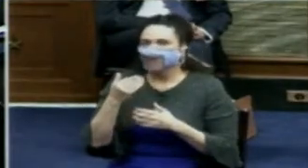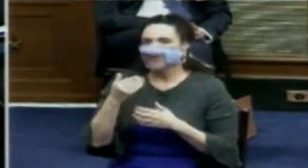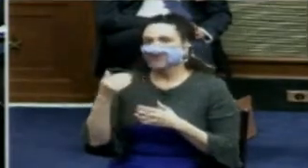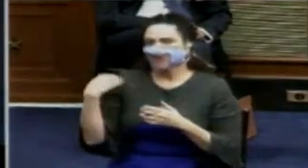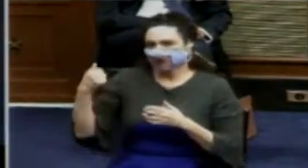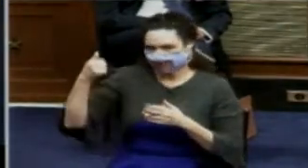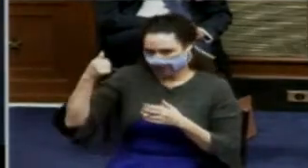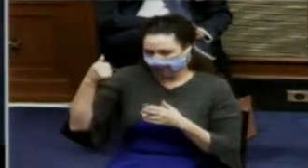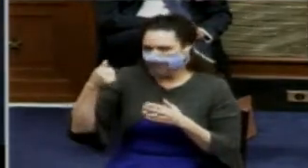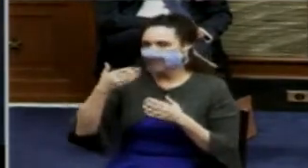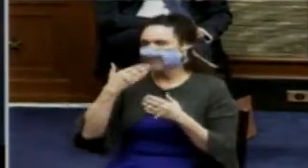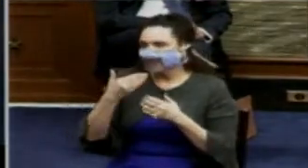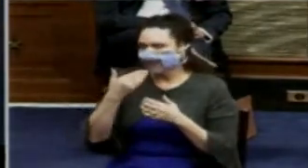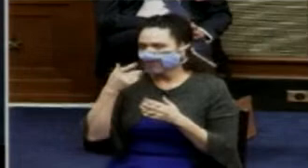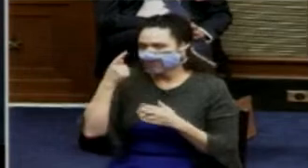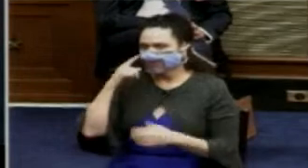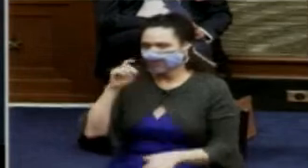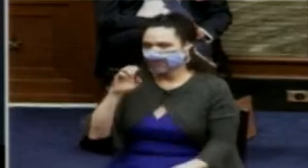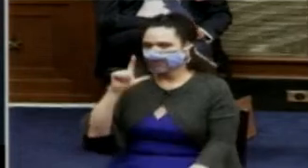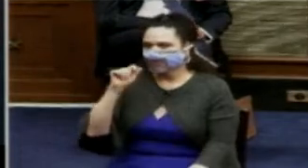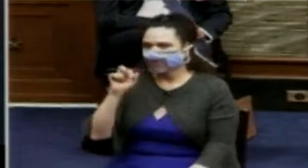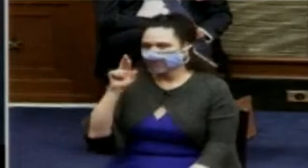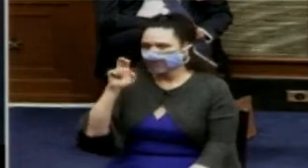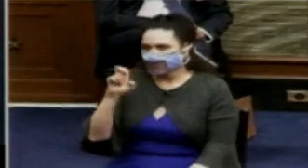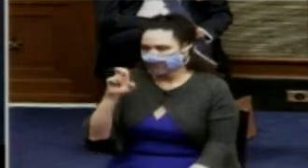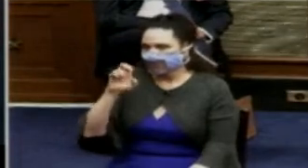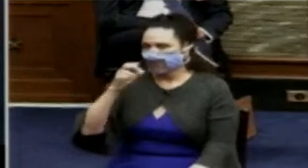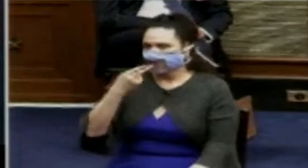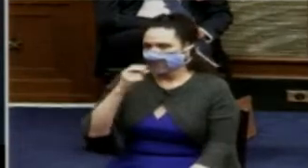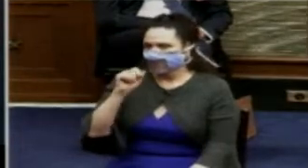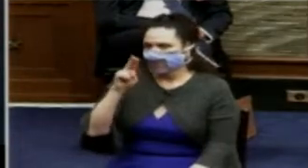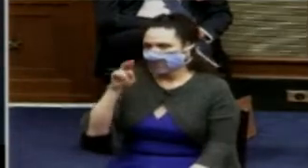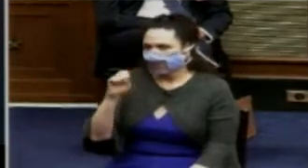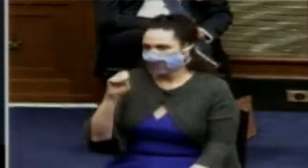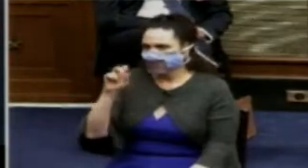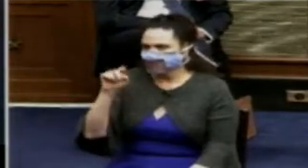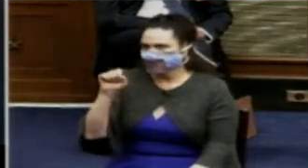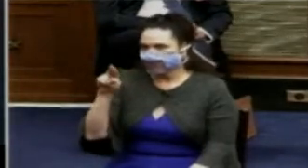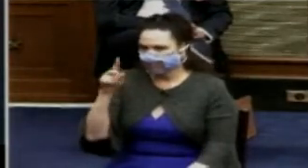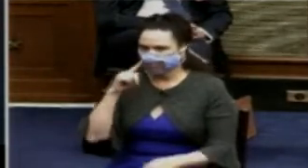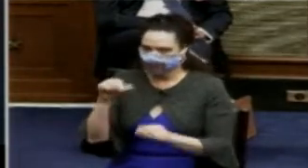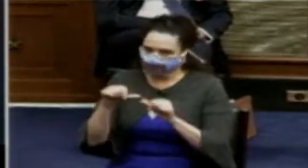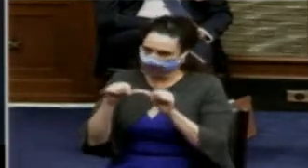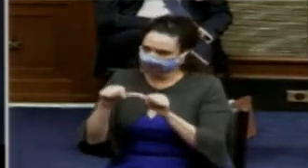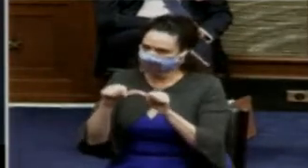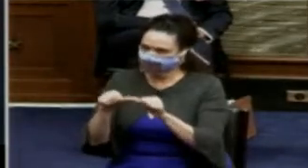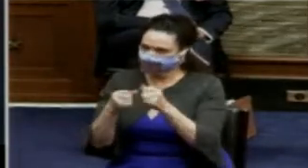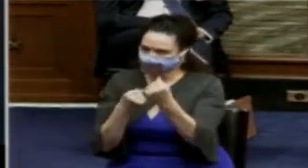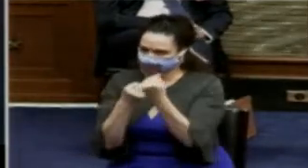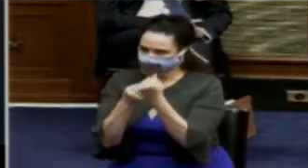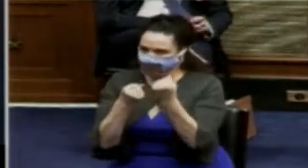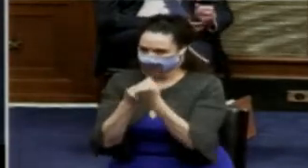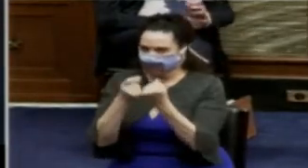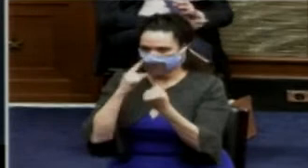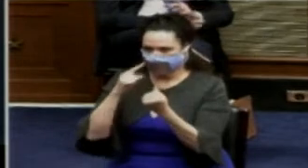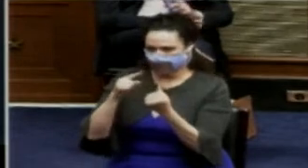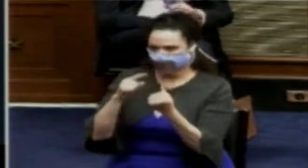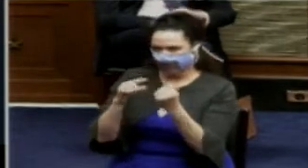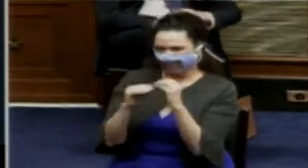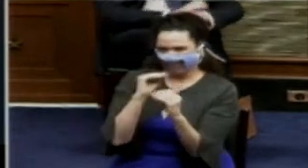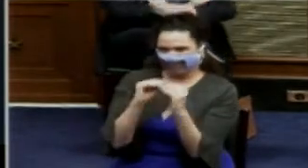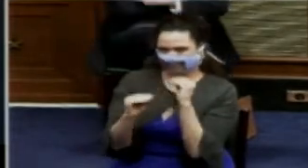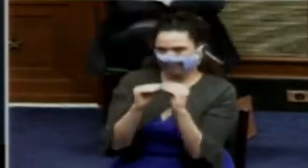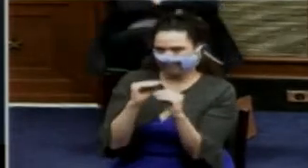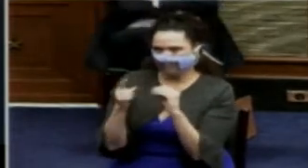Eleanor Holmes Norton, for your implacable support for righting a wrong. This